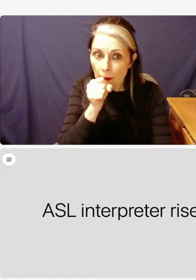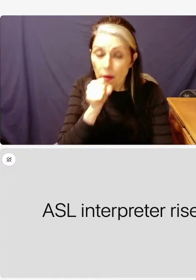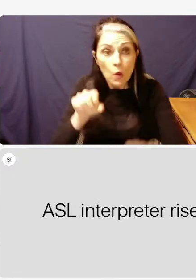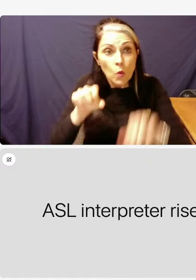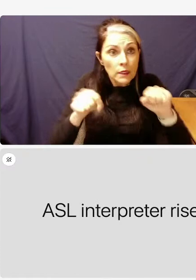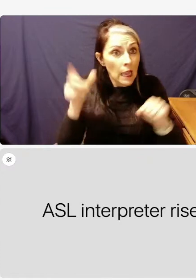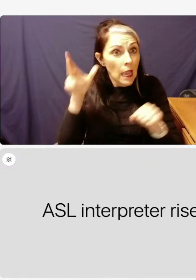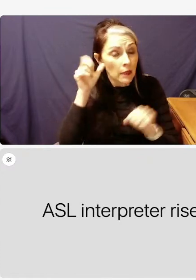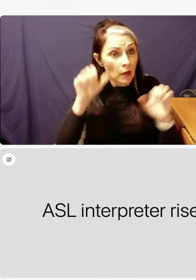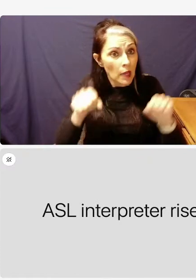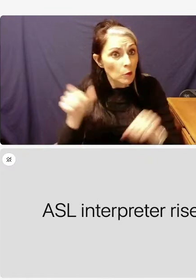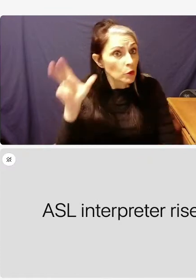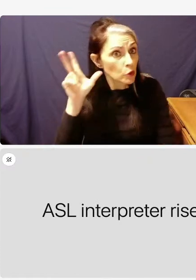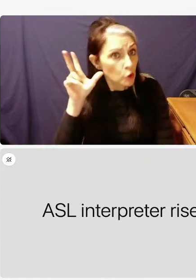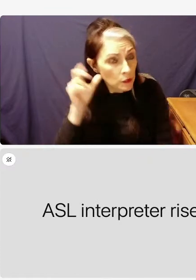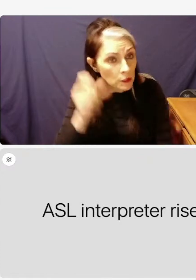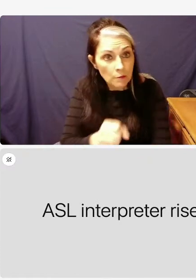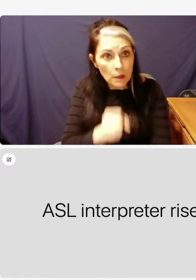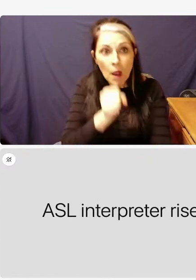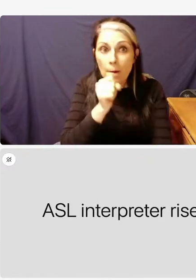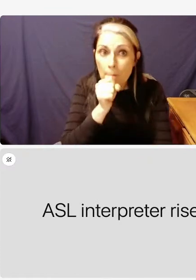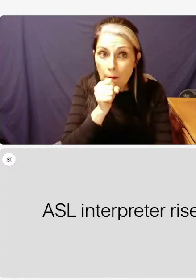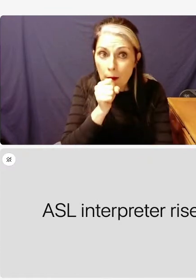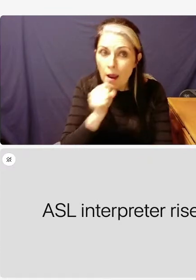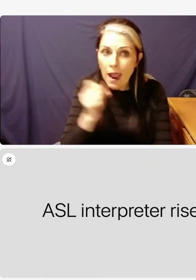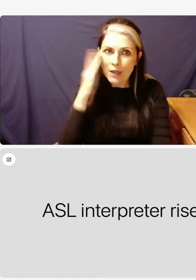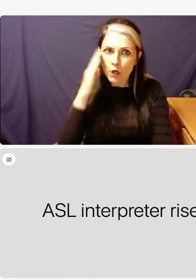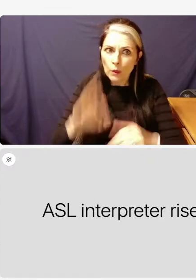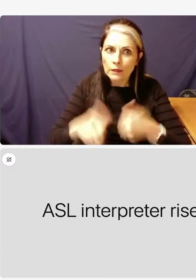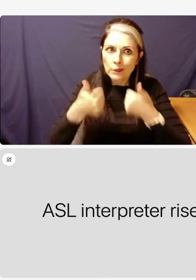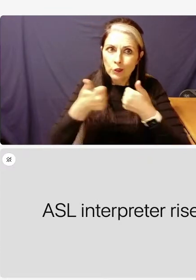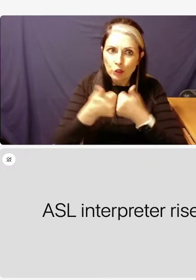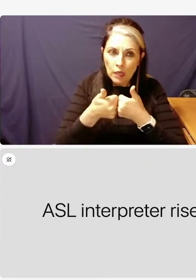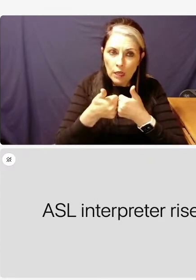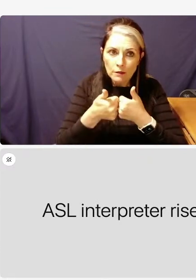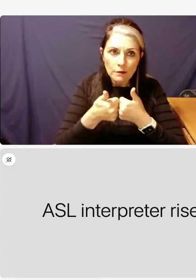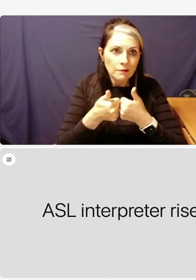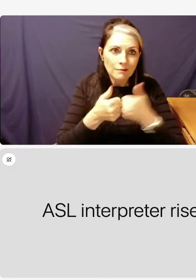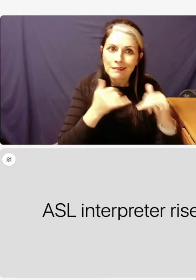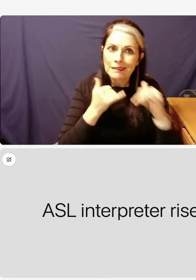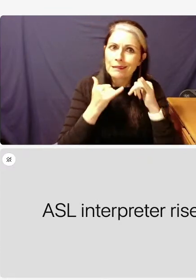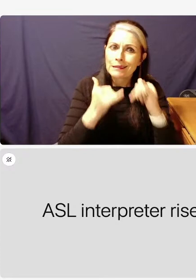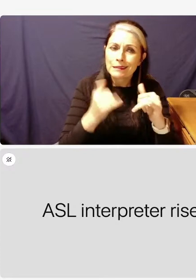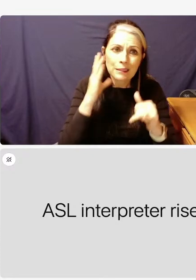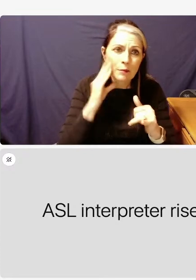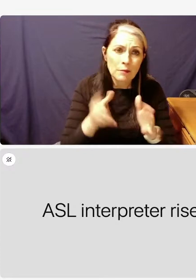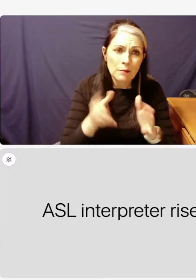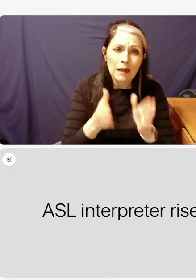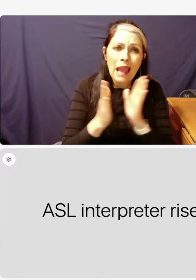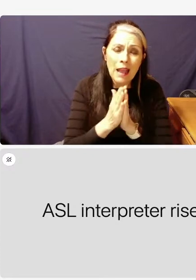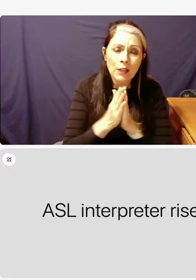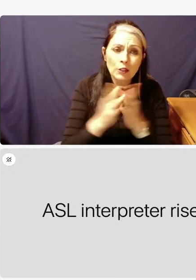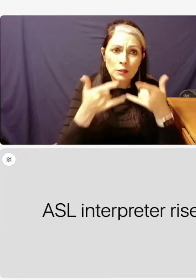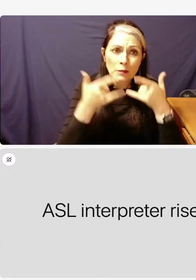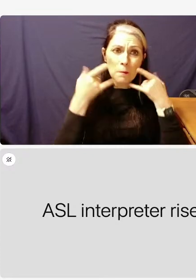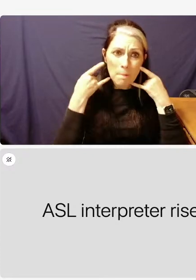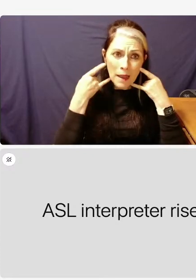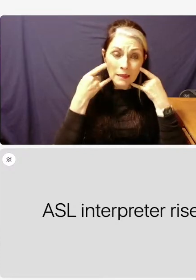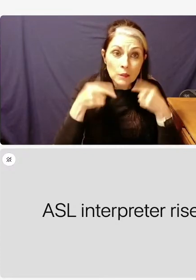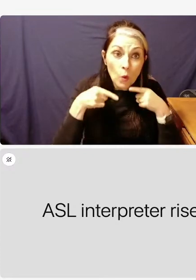challenge because we have to do it as well but i would ask that you please keep your mask on while speaking thank you for that